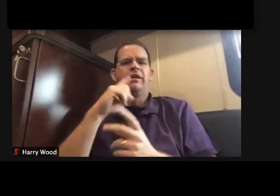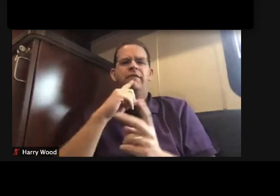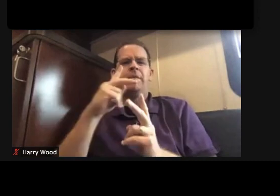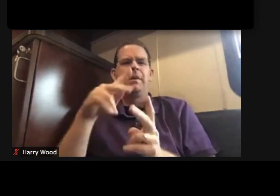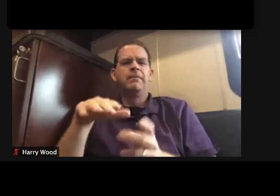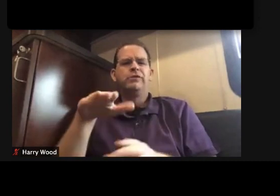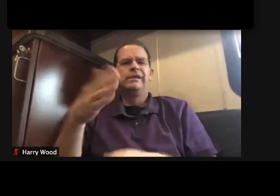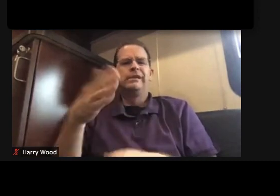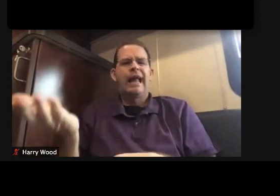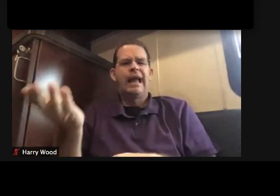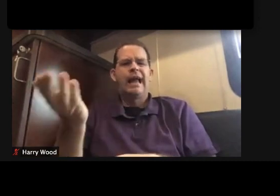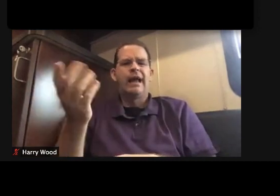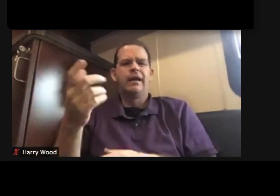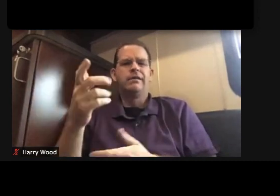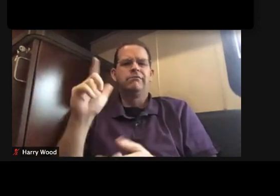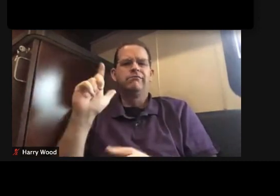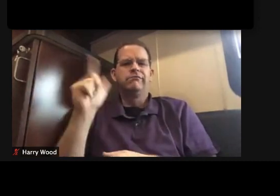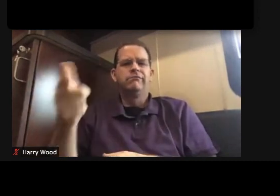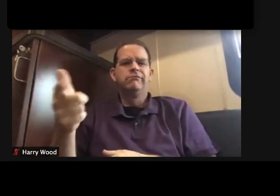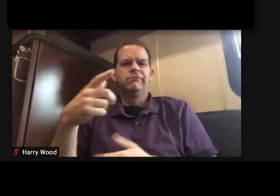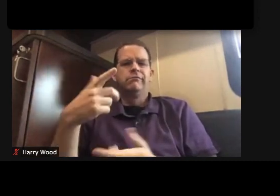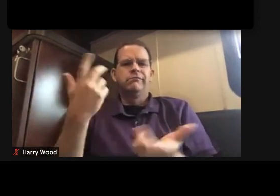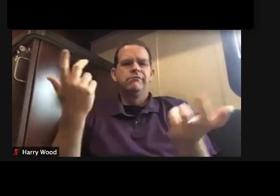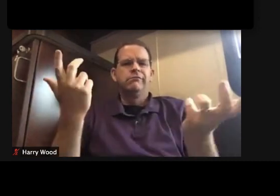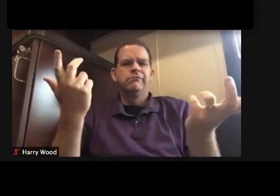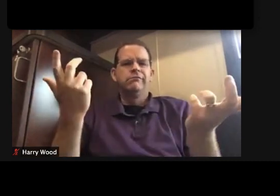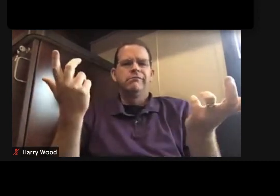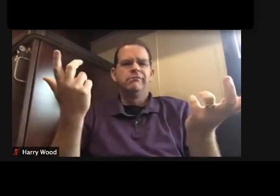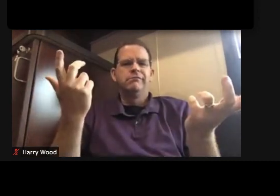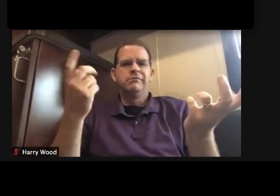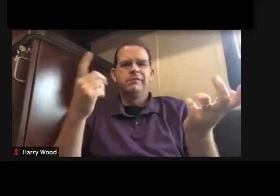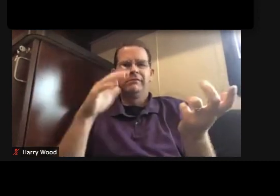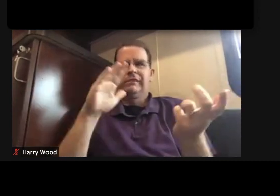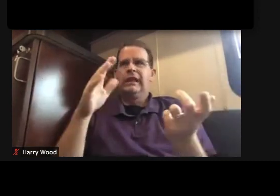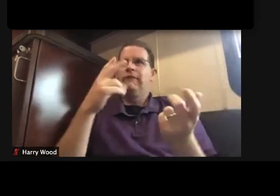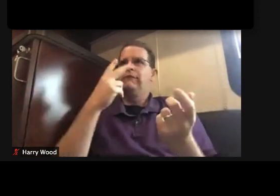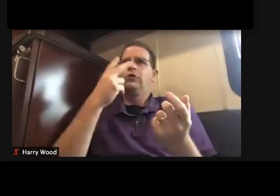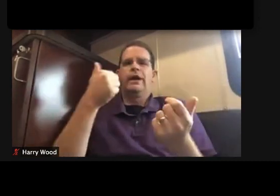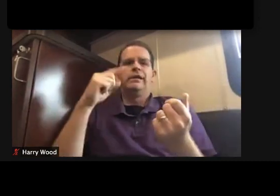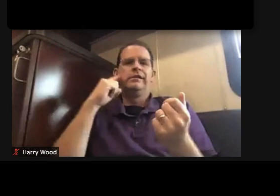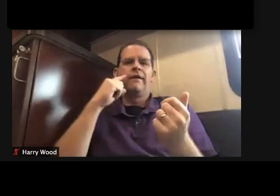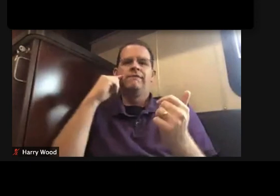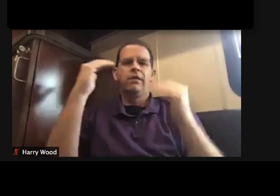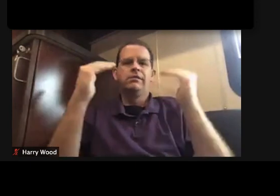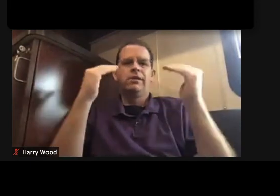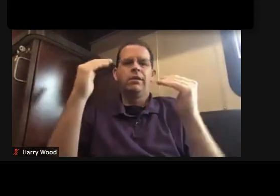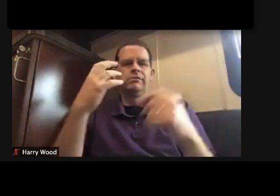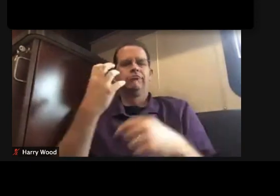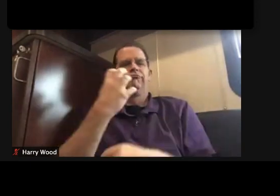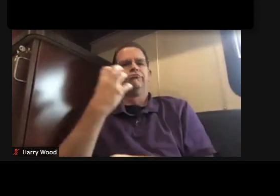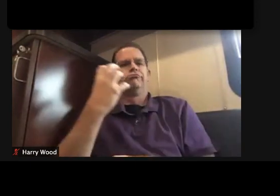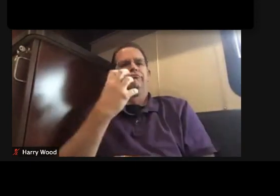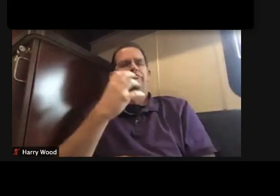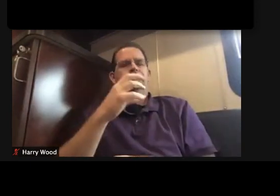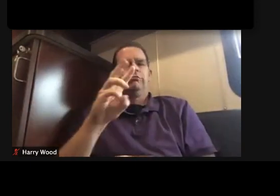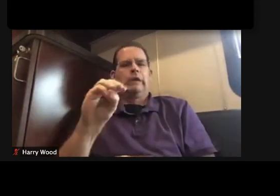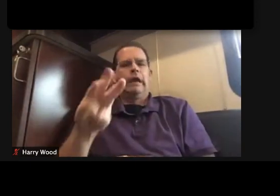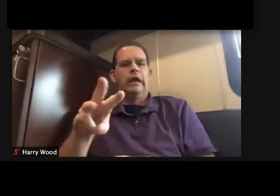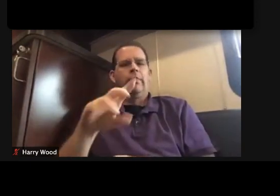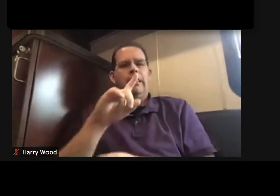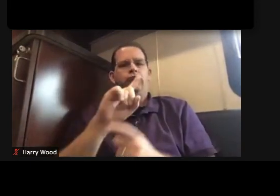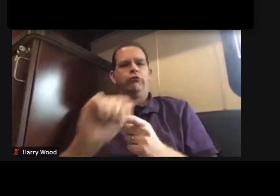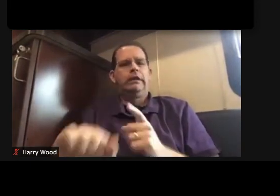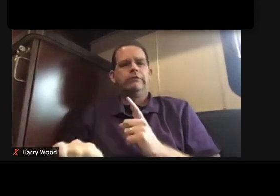I think, I thought all deaf people died at some point because I'd never met any older deaf people.